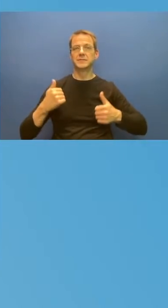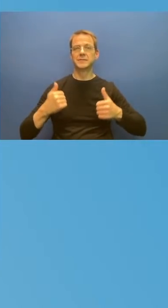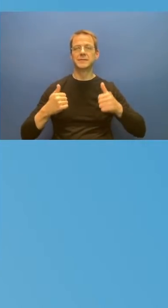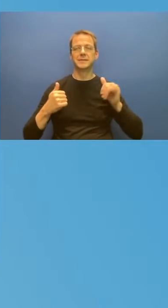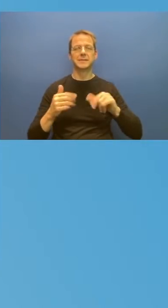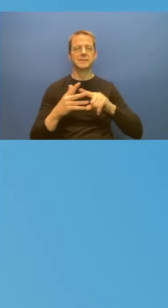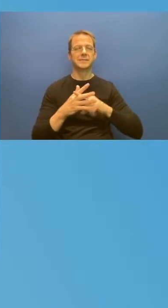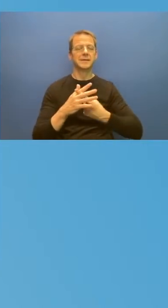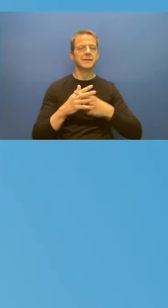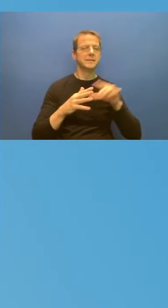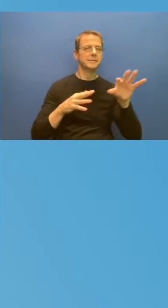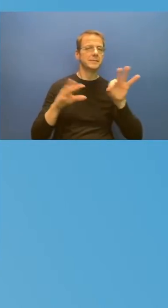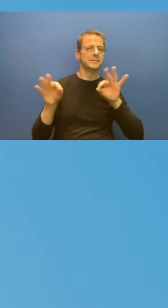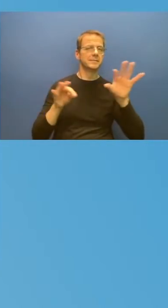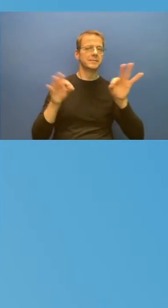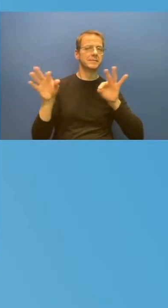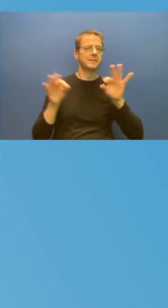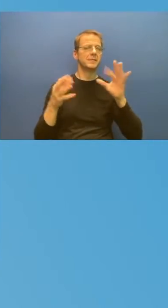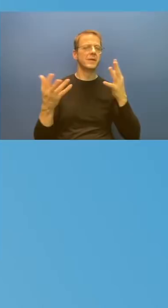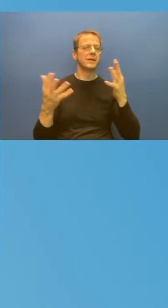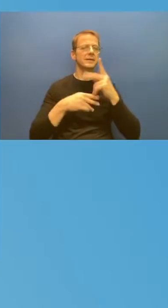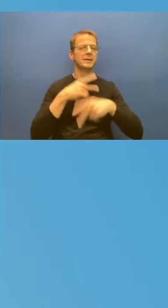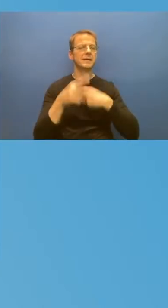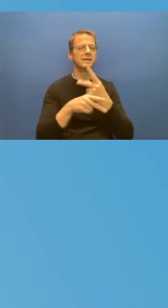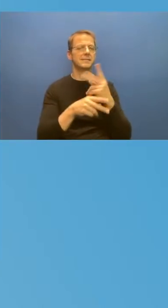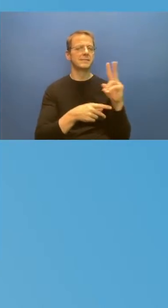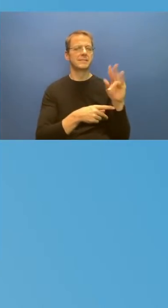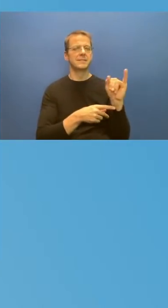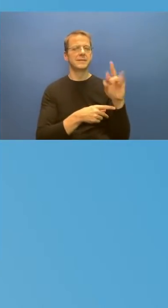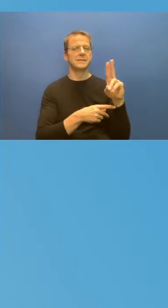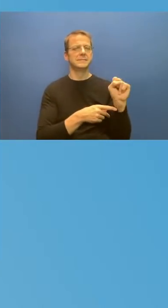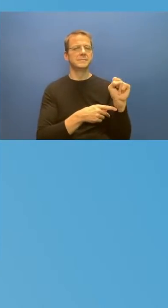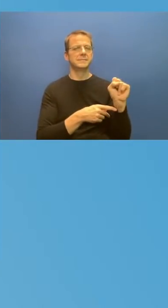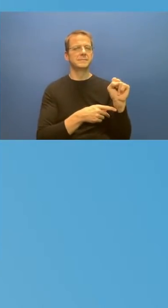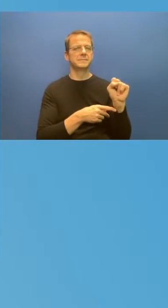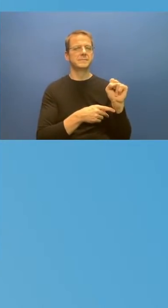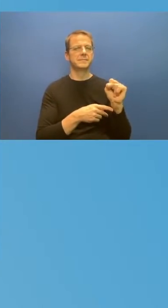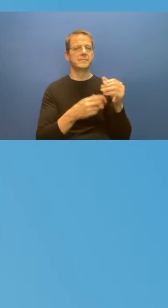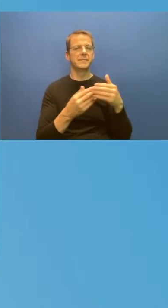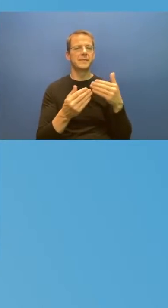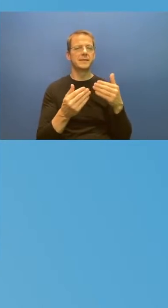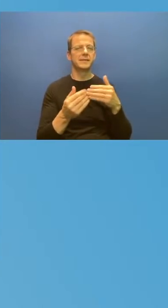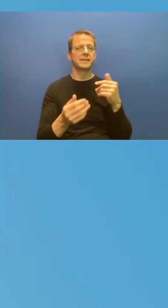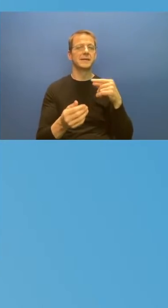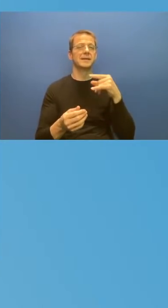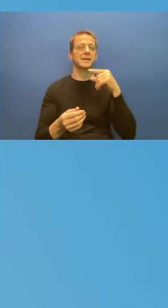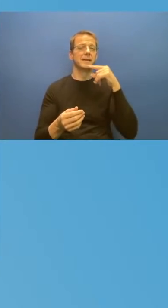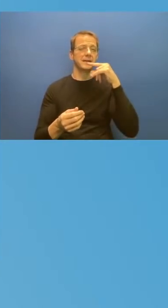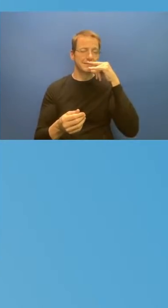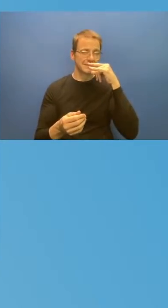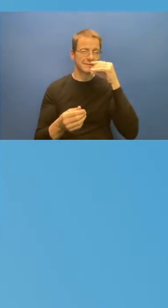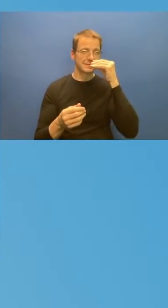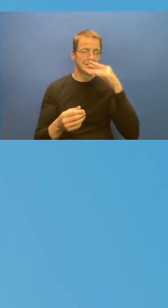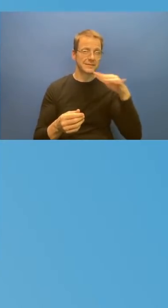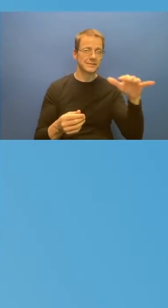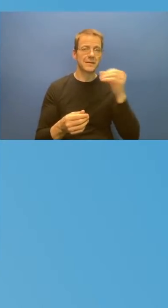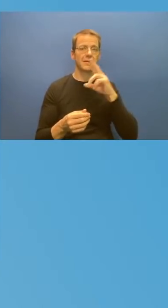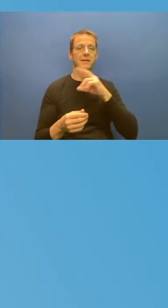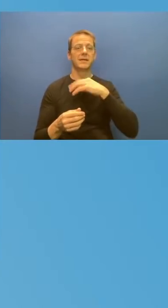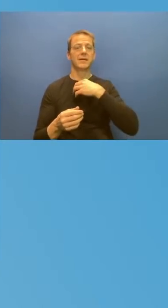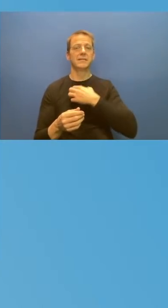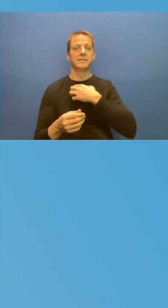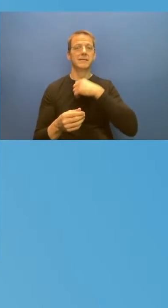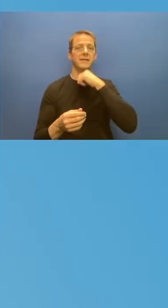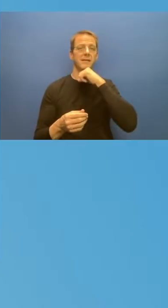sneezed out or coughed out, and then also possibly the clinical symptoms that are going to be associated with